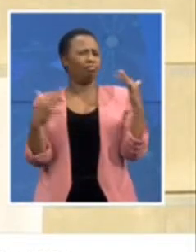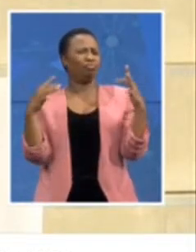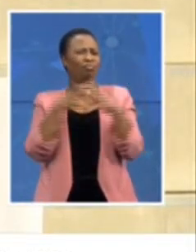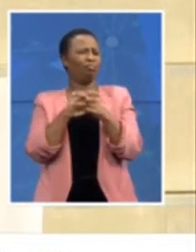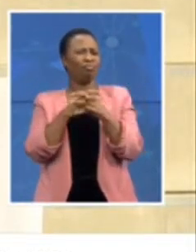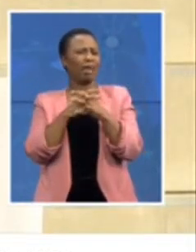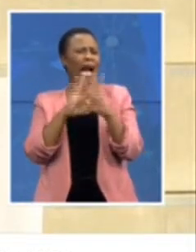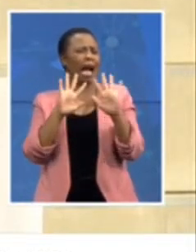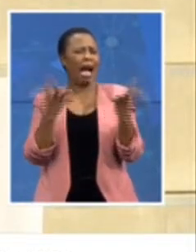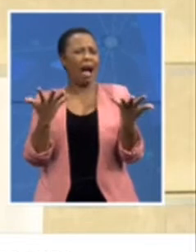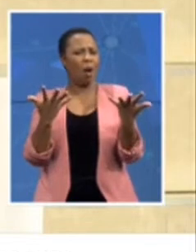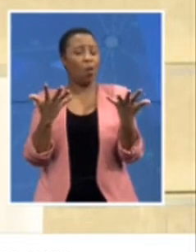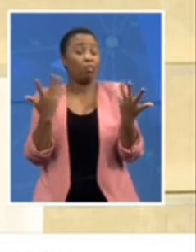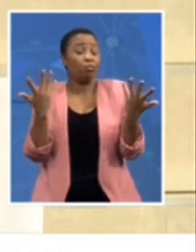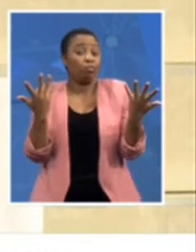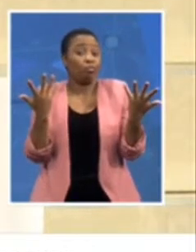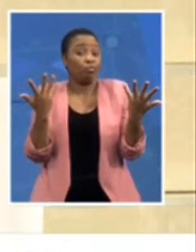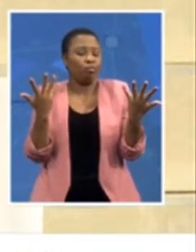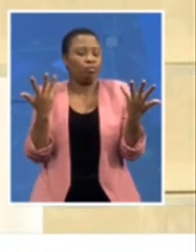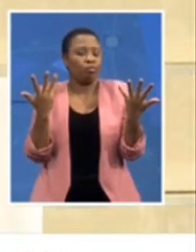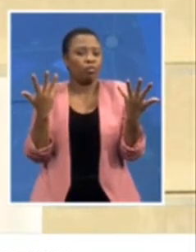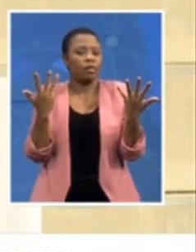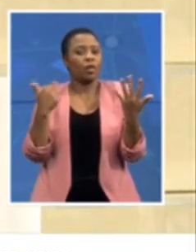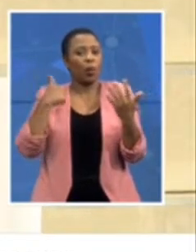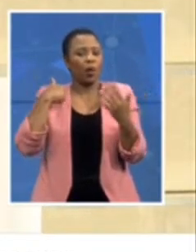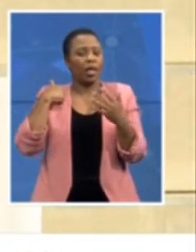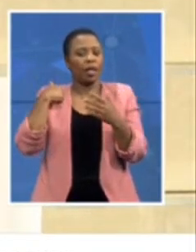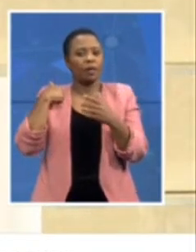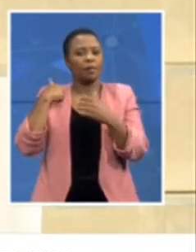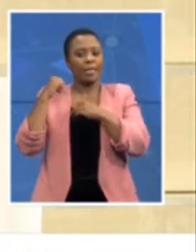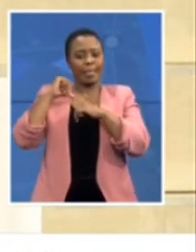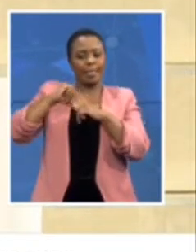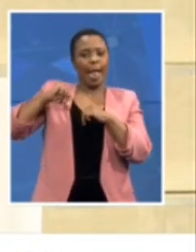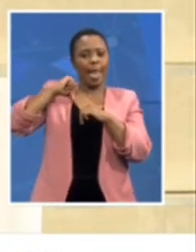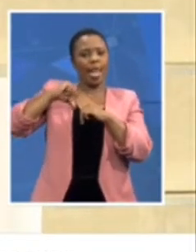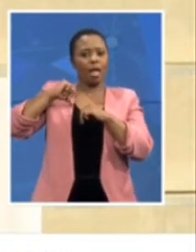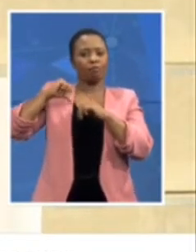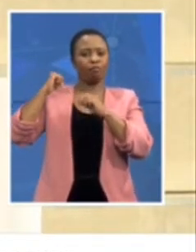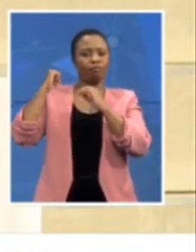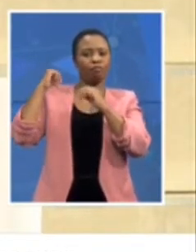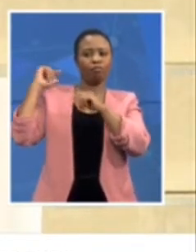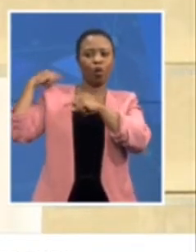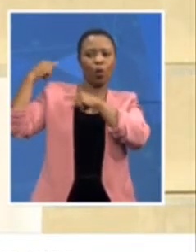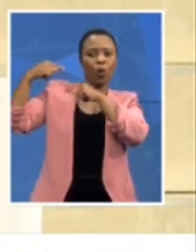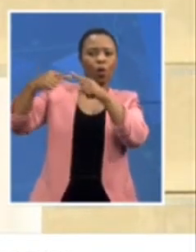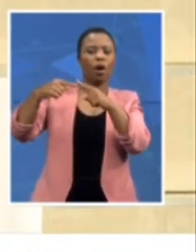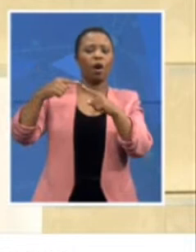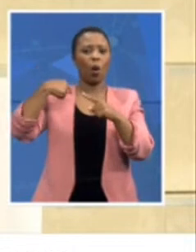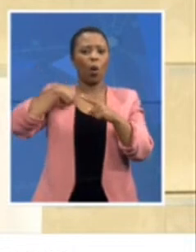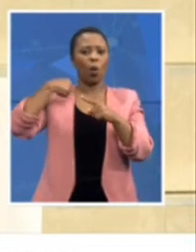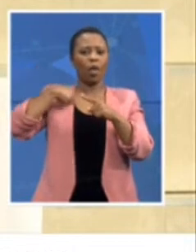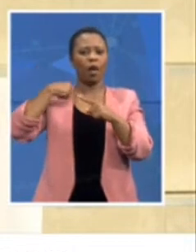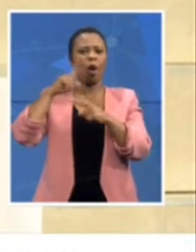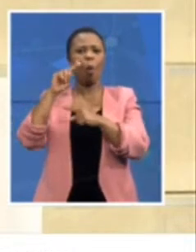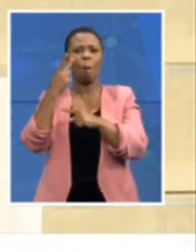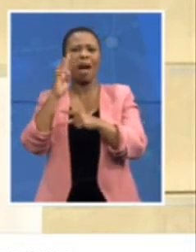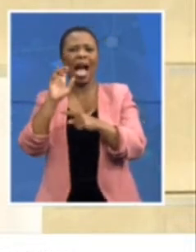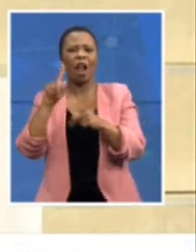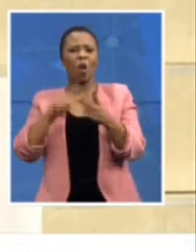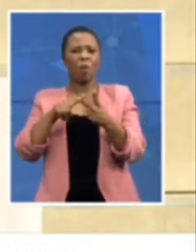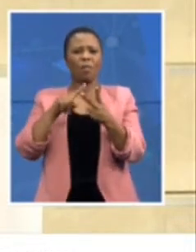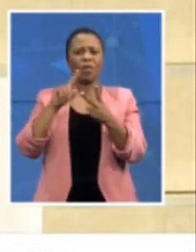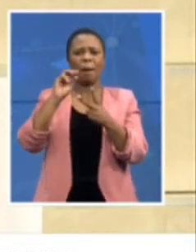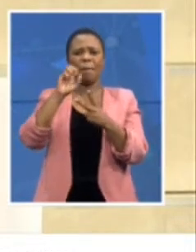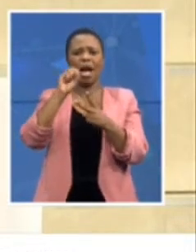Itagazir. Siyaziqhenya masithi, o Kumalo, amantungo, ombulaza, amashobani, abathi bedla abantu